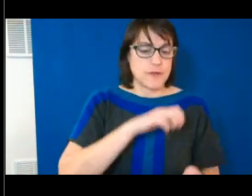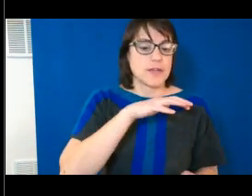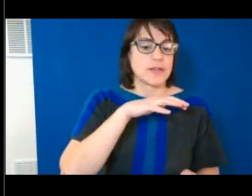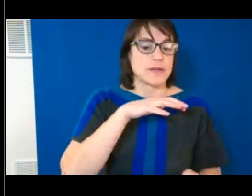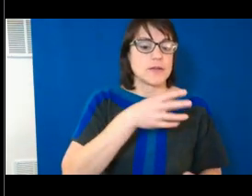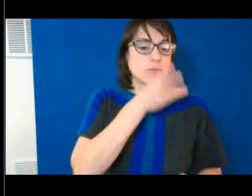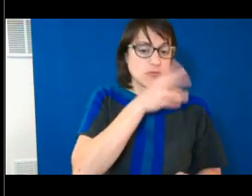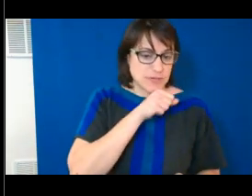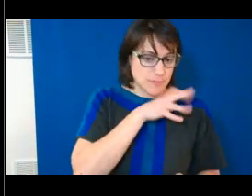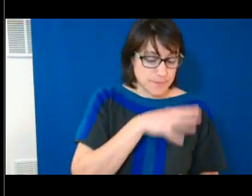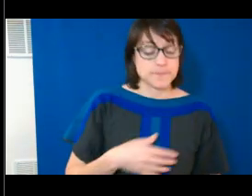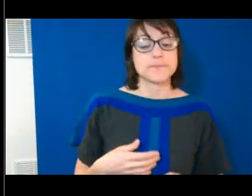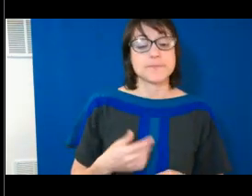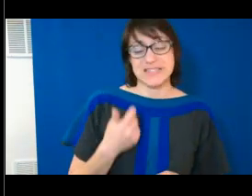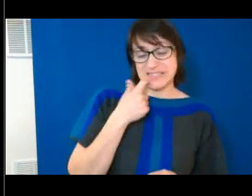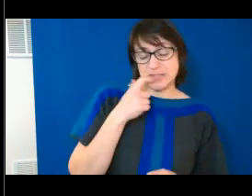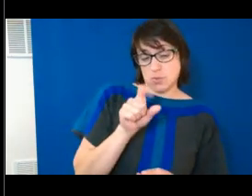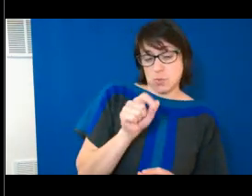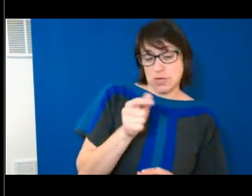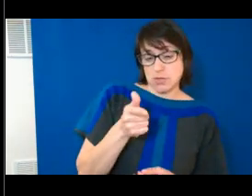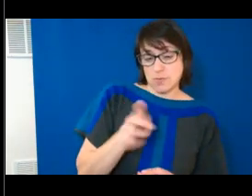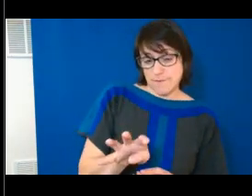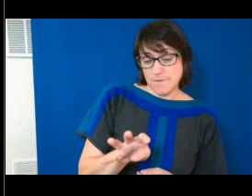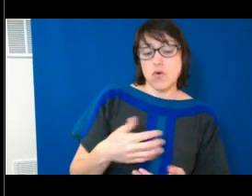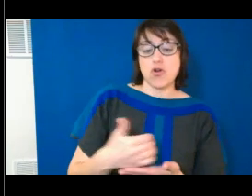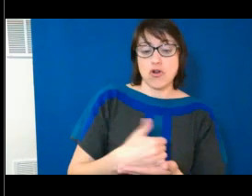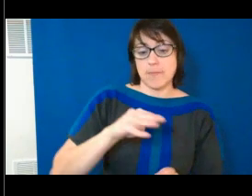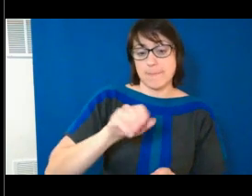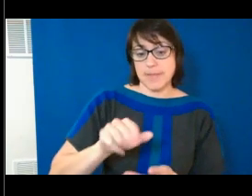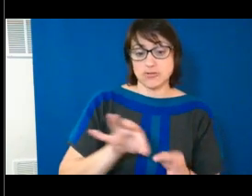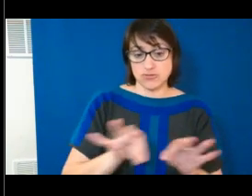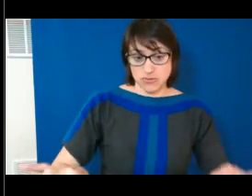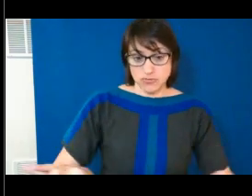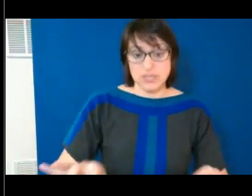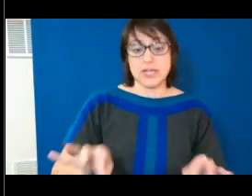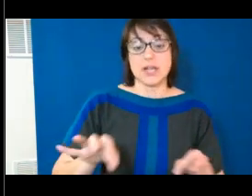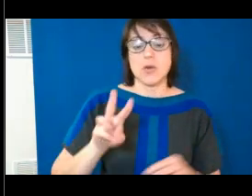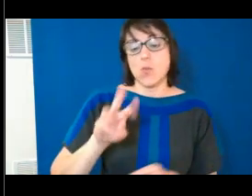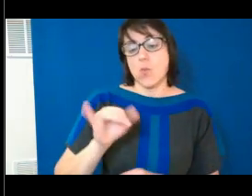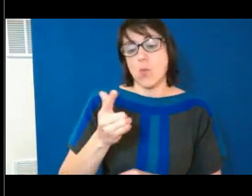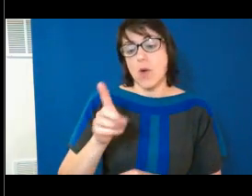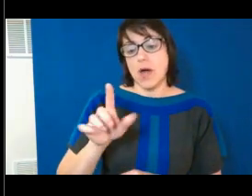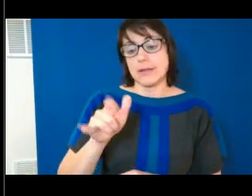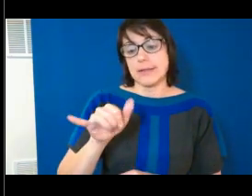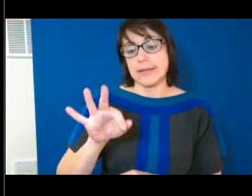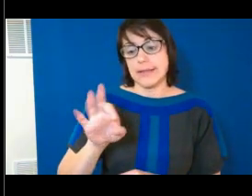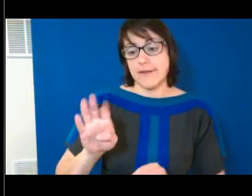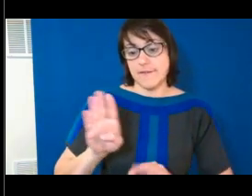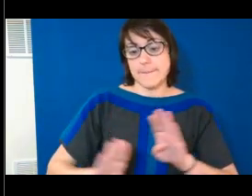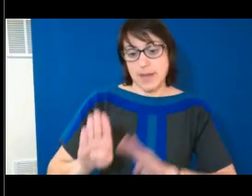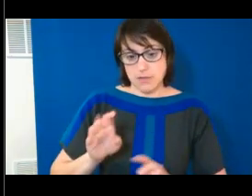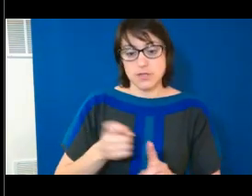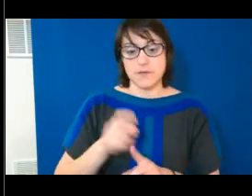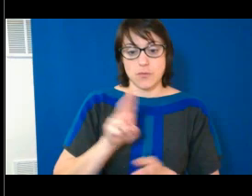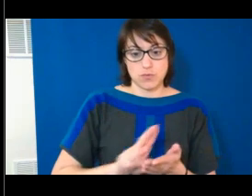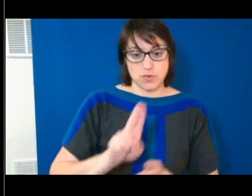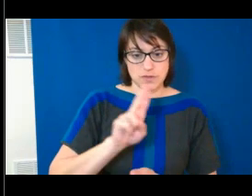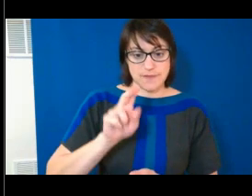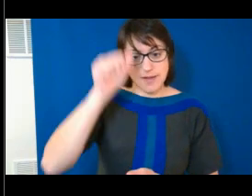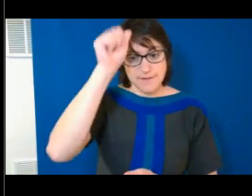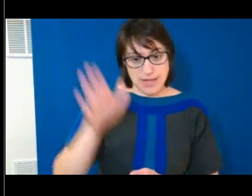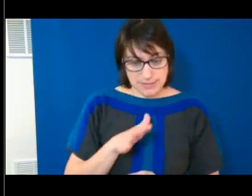2024, she earned a master's degree in wildlife biology from the University of Alaska Fairbanks. Currently, Kit is a CNAS Marine Policy Fellow, like I said,